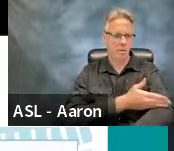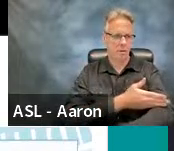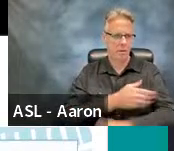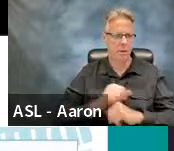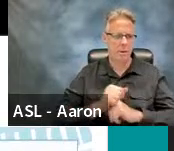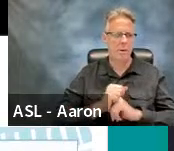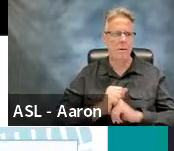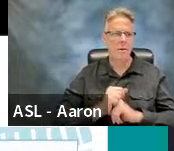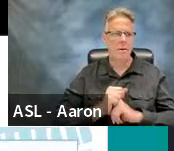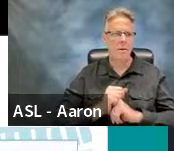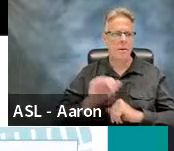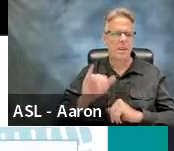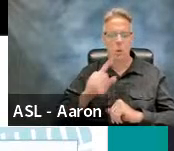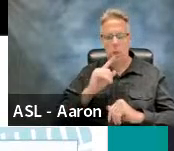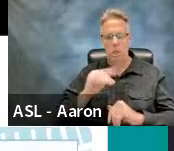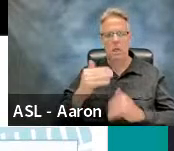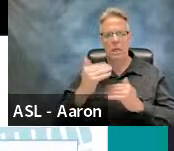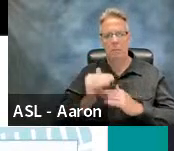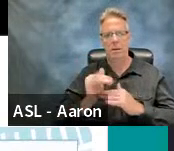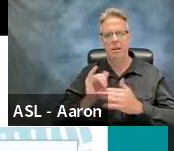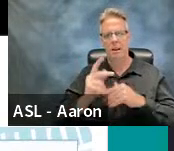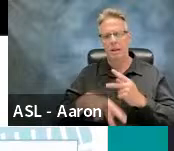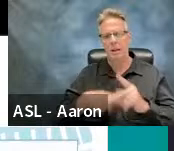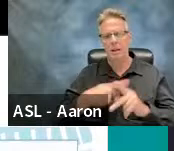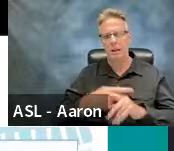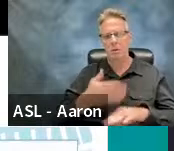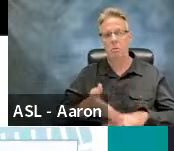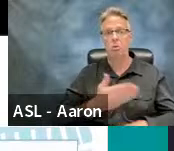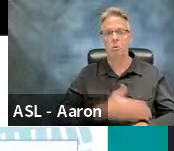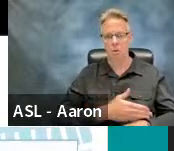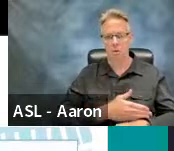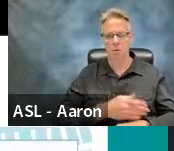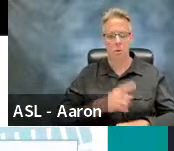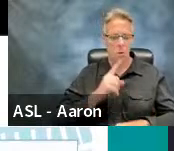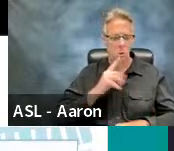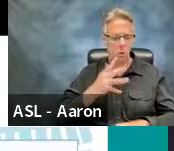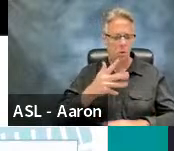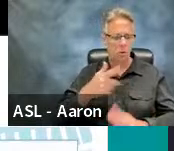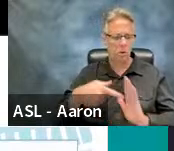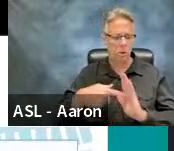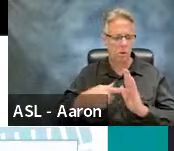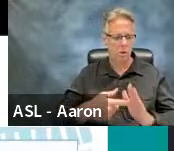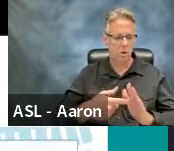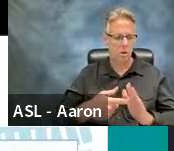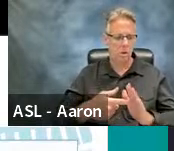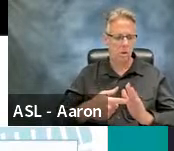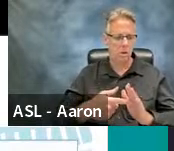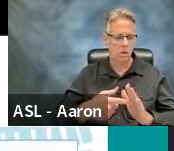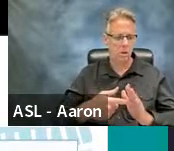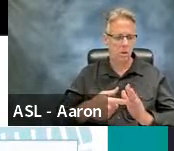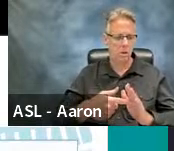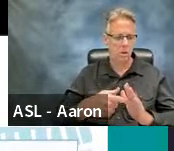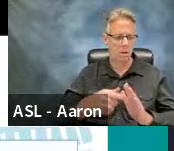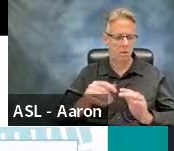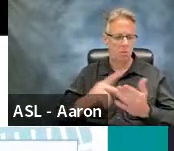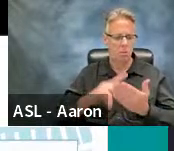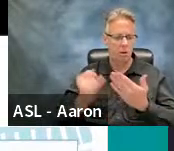that, that limits of those improvements is kind of what dictates the project area.